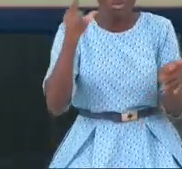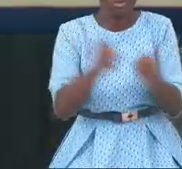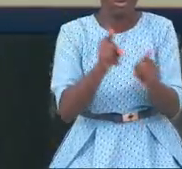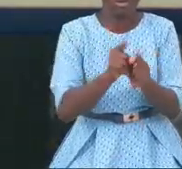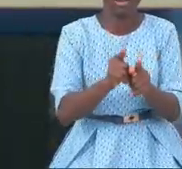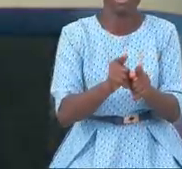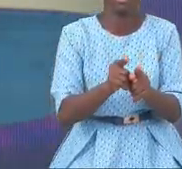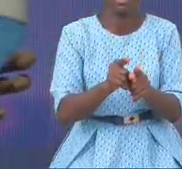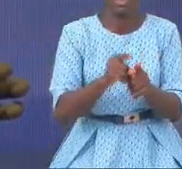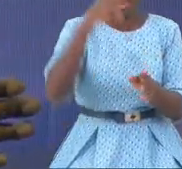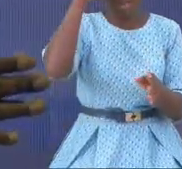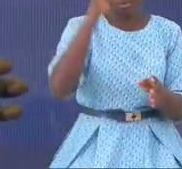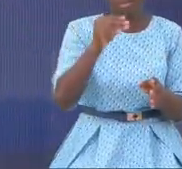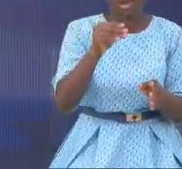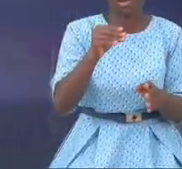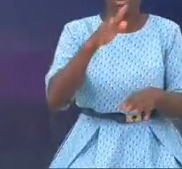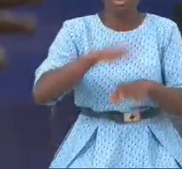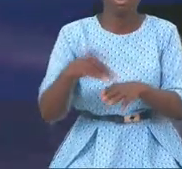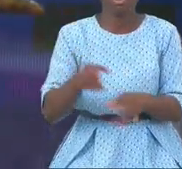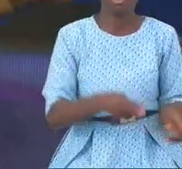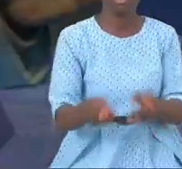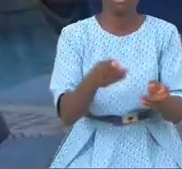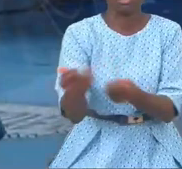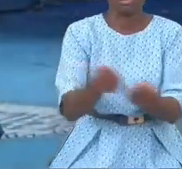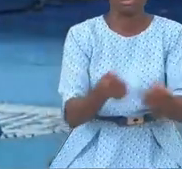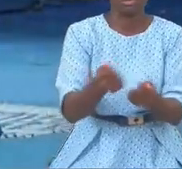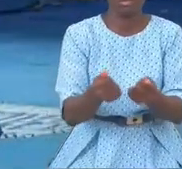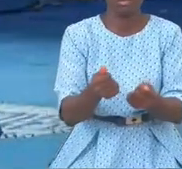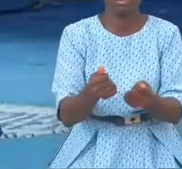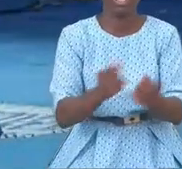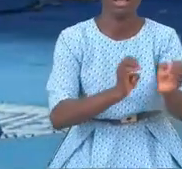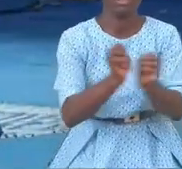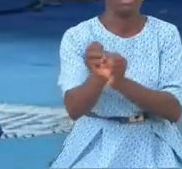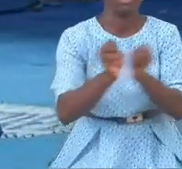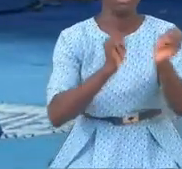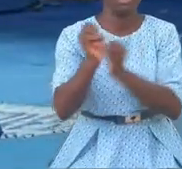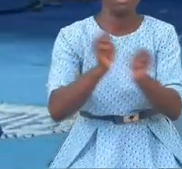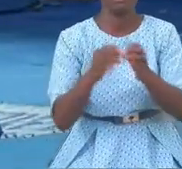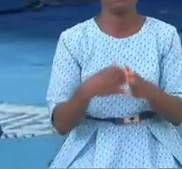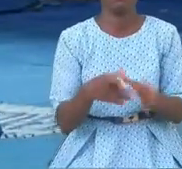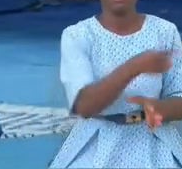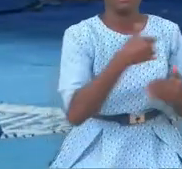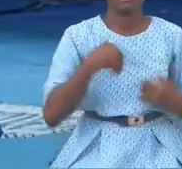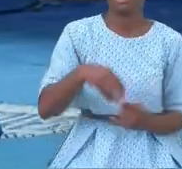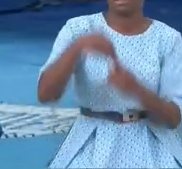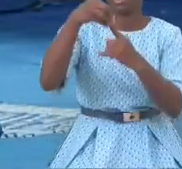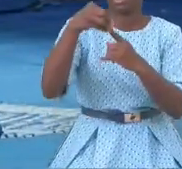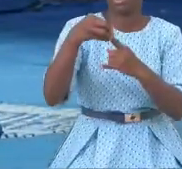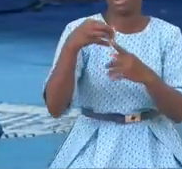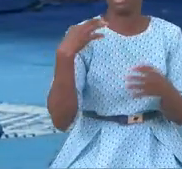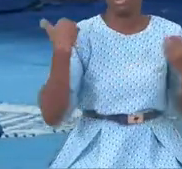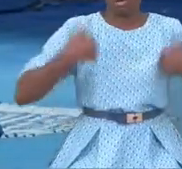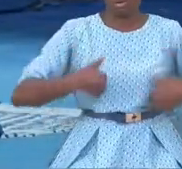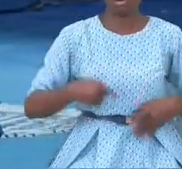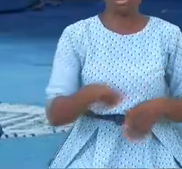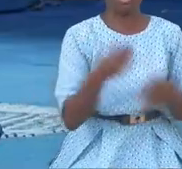garment, and the blind people at that time, they wore that kind of special dress so that whoever saw them would say, okay,